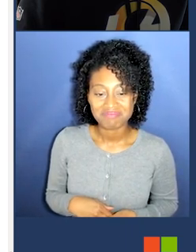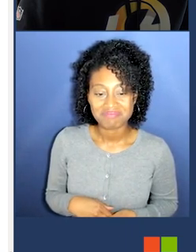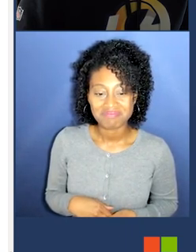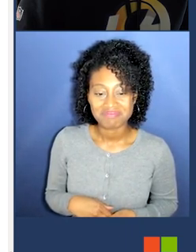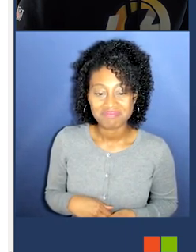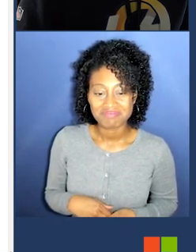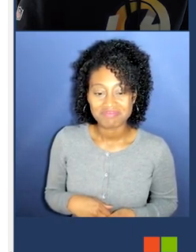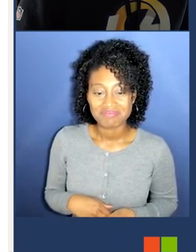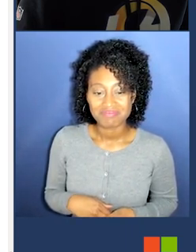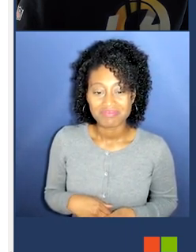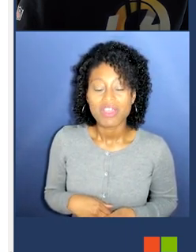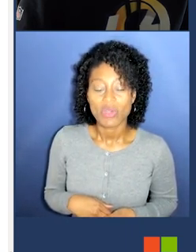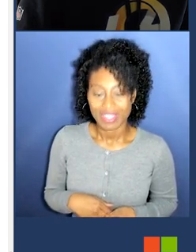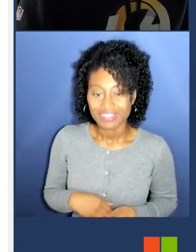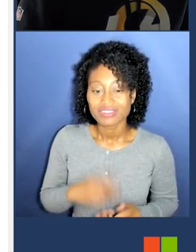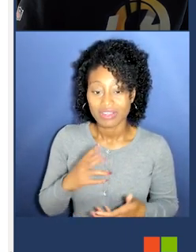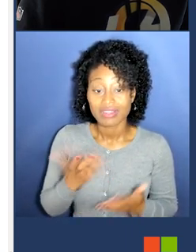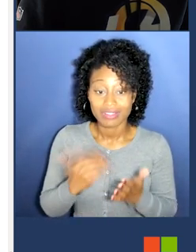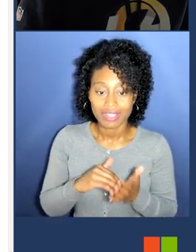matches being stored.